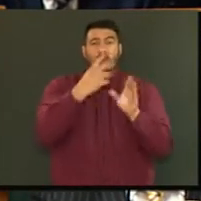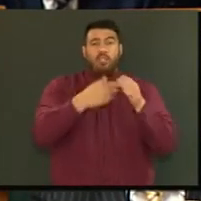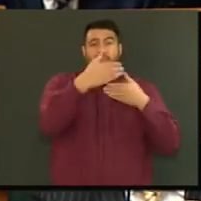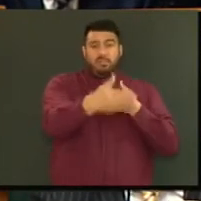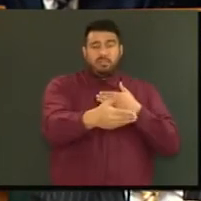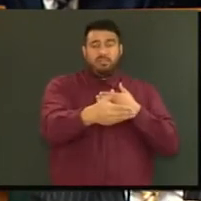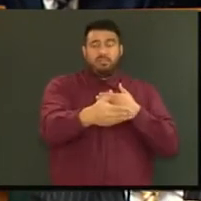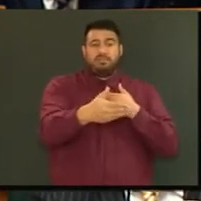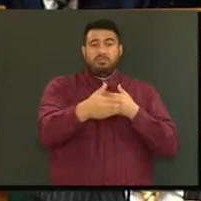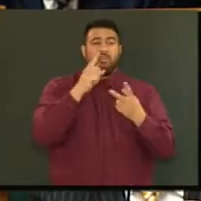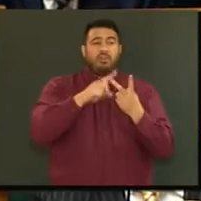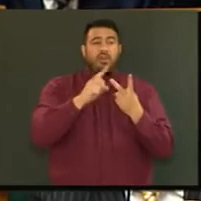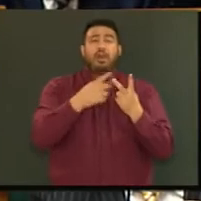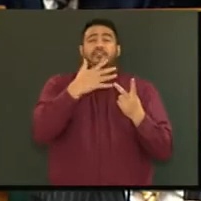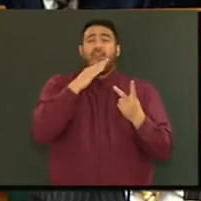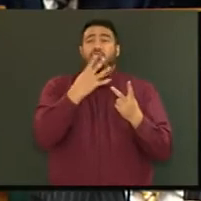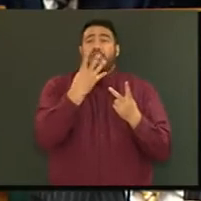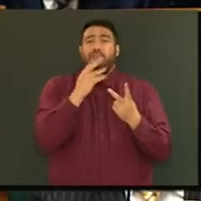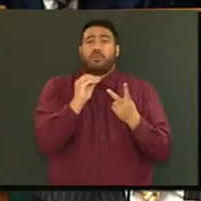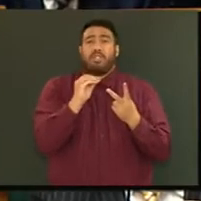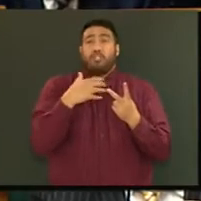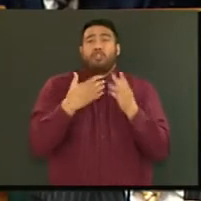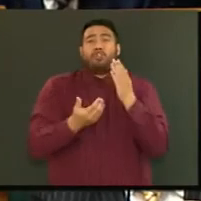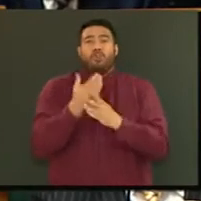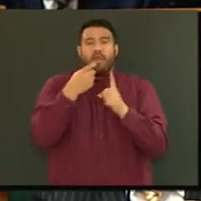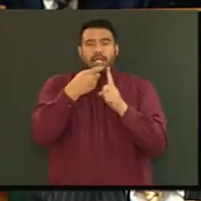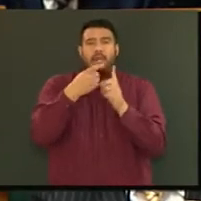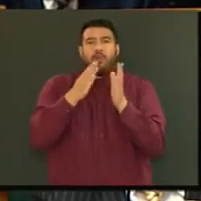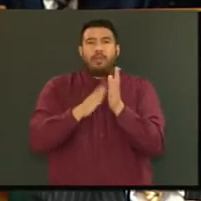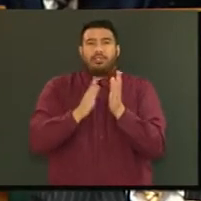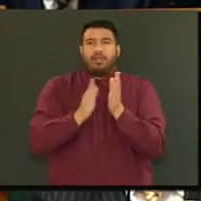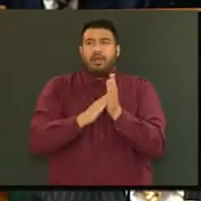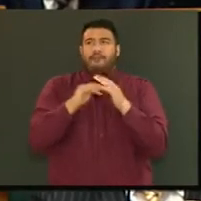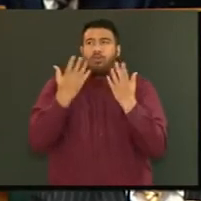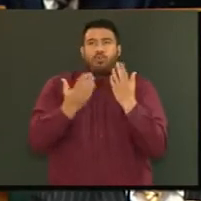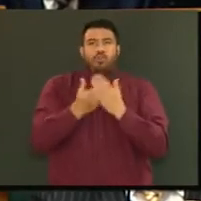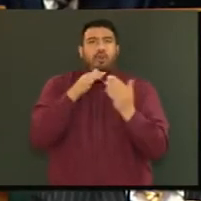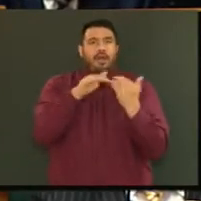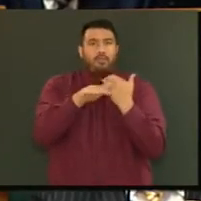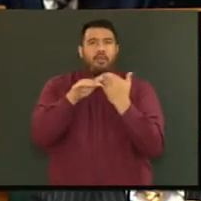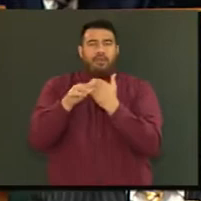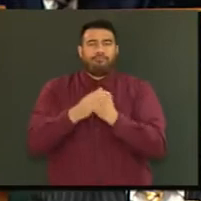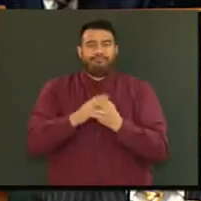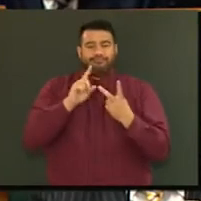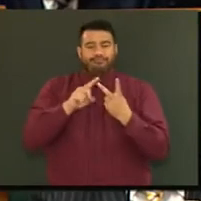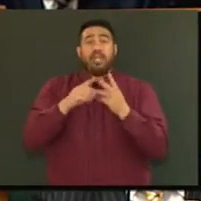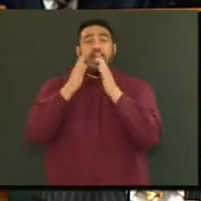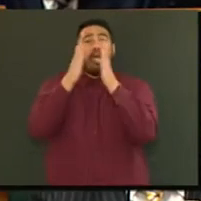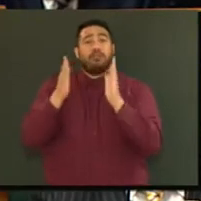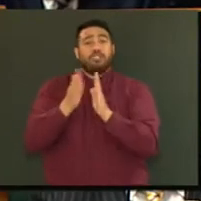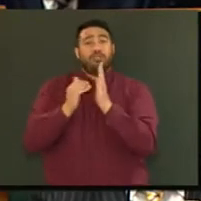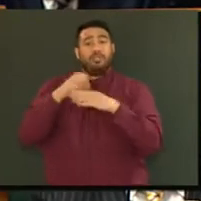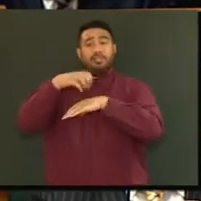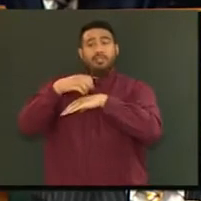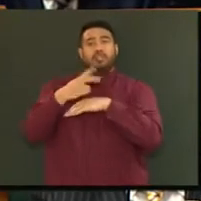open over 540 lane kilometres of new highways. And Housing New Zealand will invest $2.2 billion